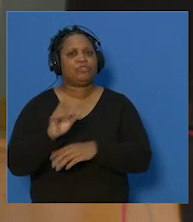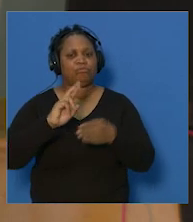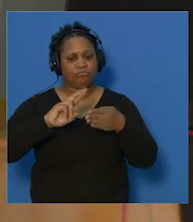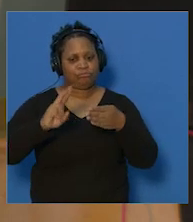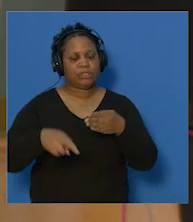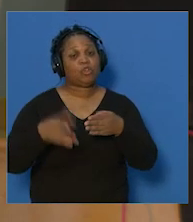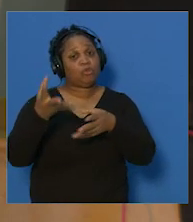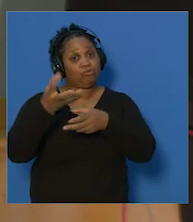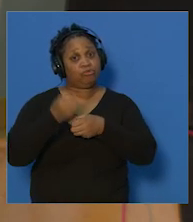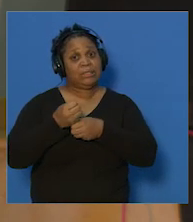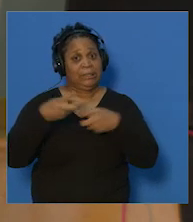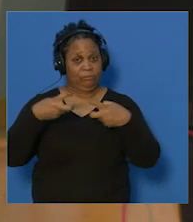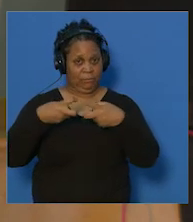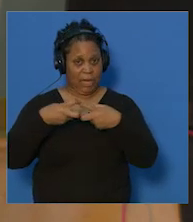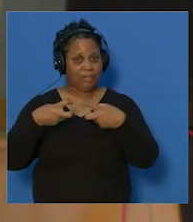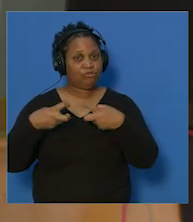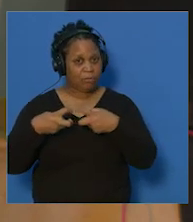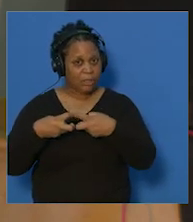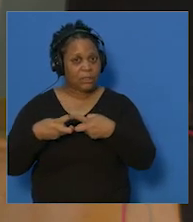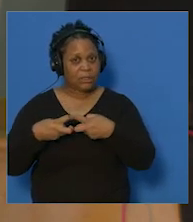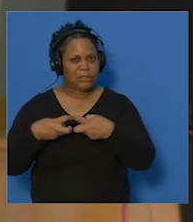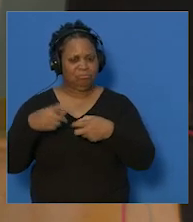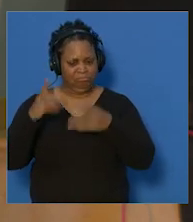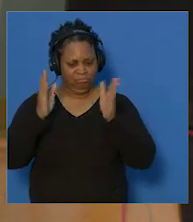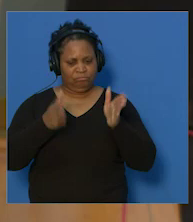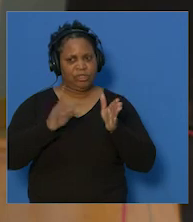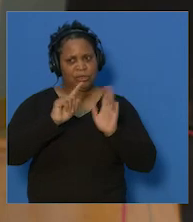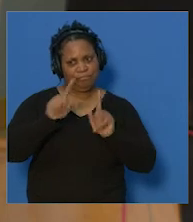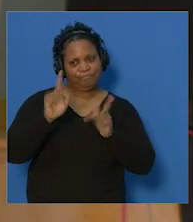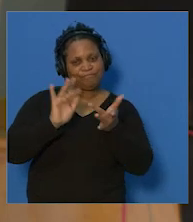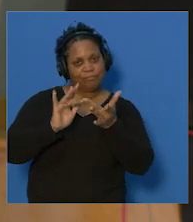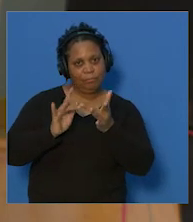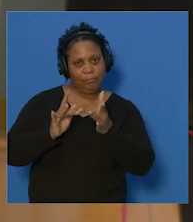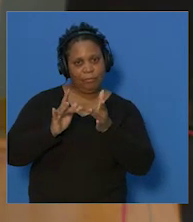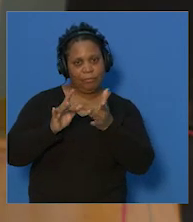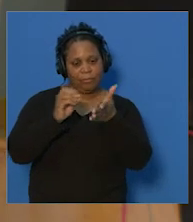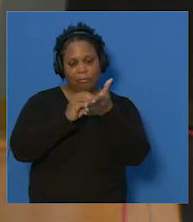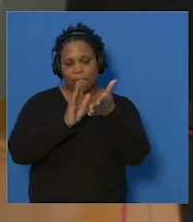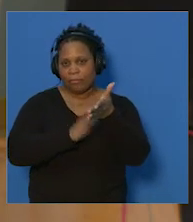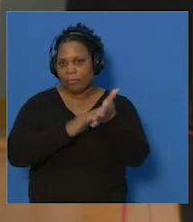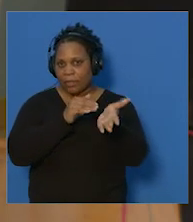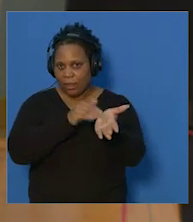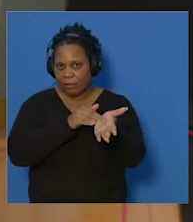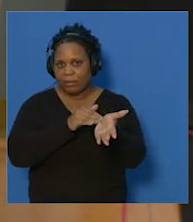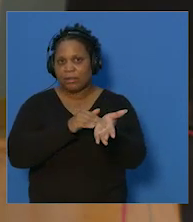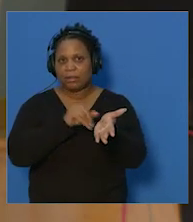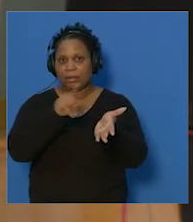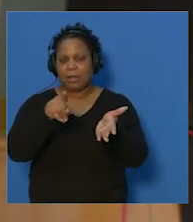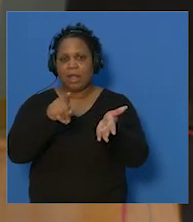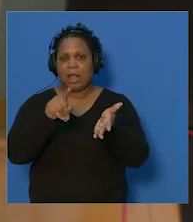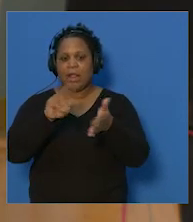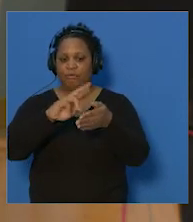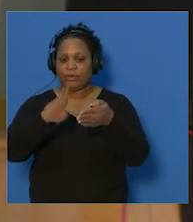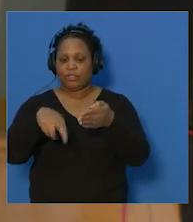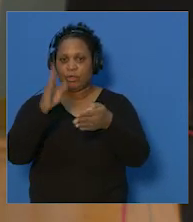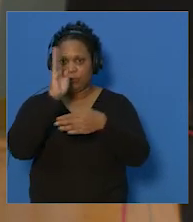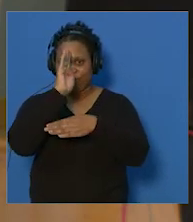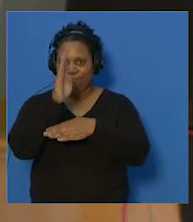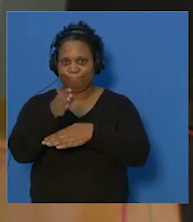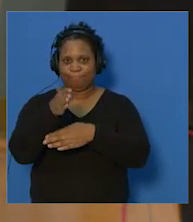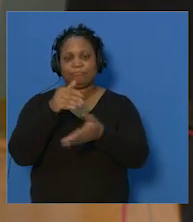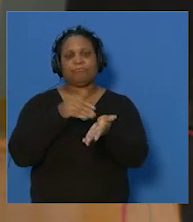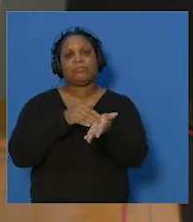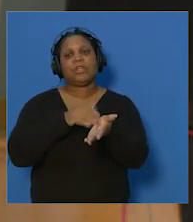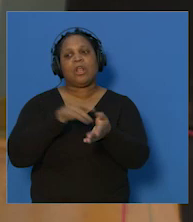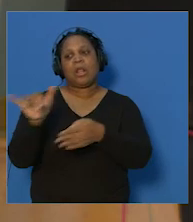be received electronically. So when a person goes online, they put the name of their physician as well, and then the results are sent to that person as